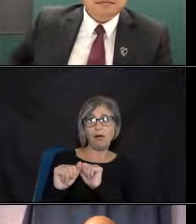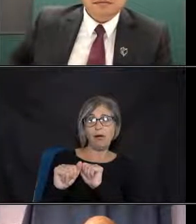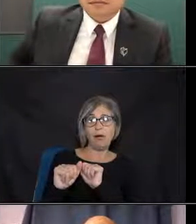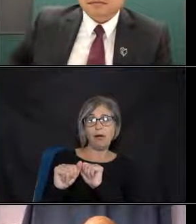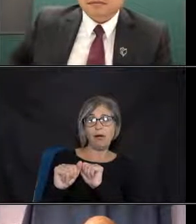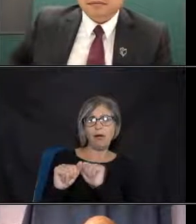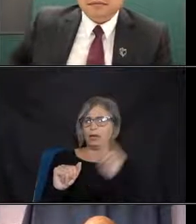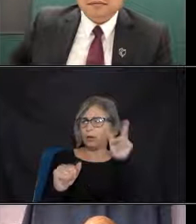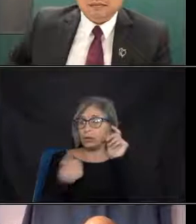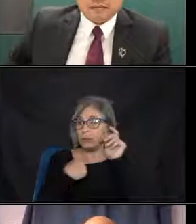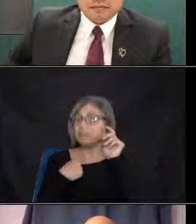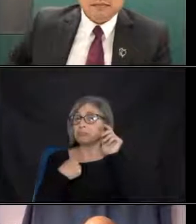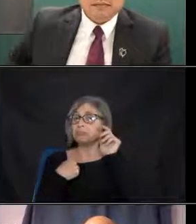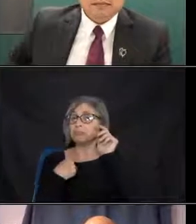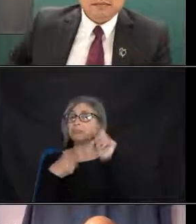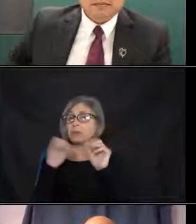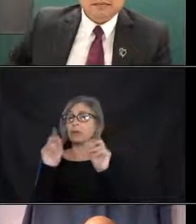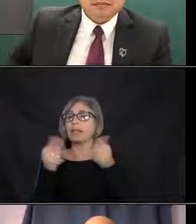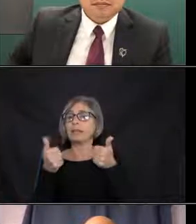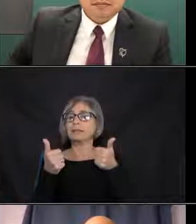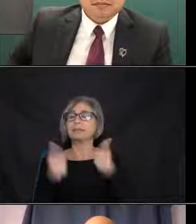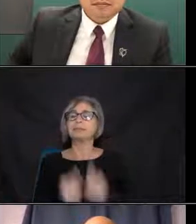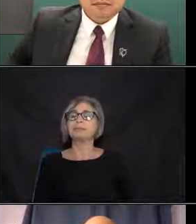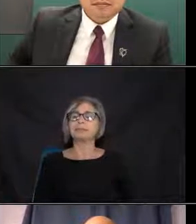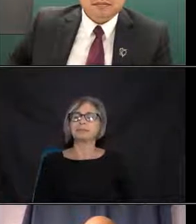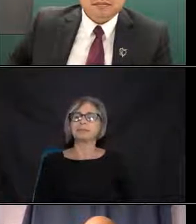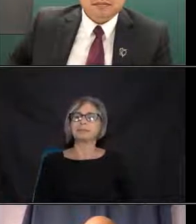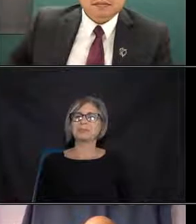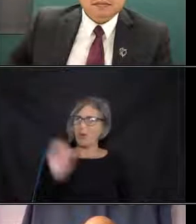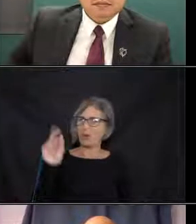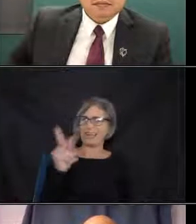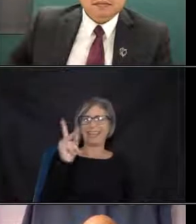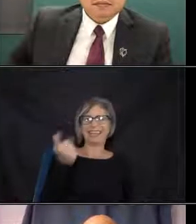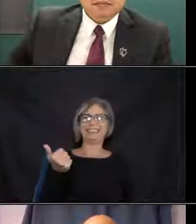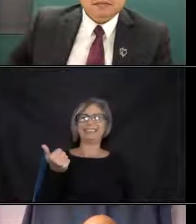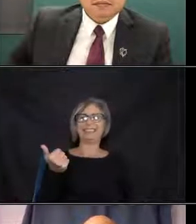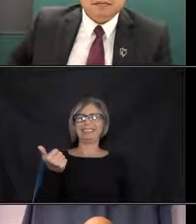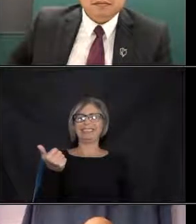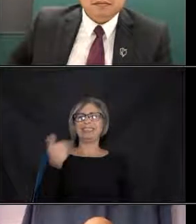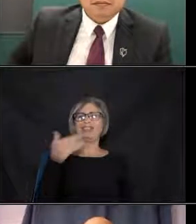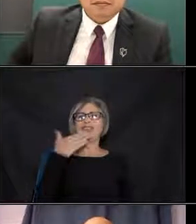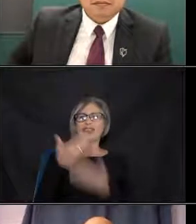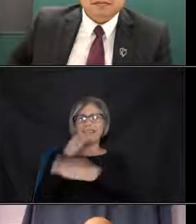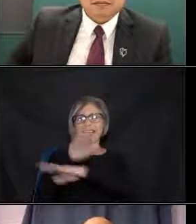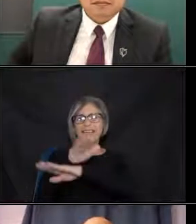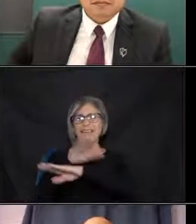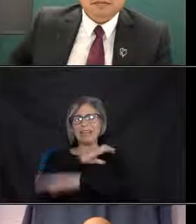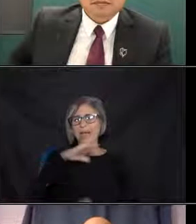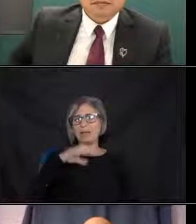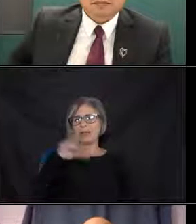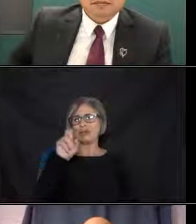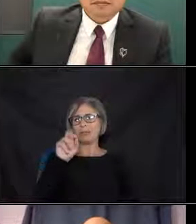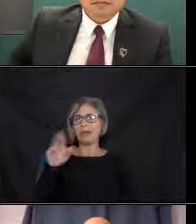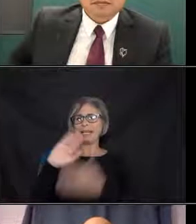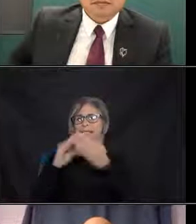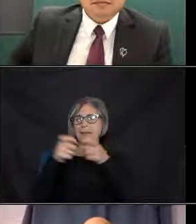Can you hear me okay? Now we can. Okay. Good evening, Mayor and Commission and City